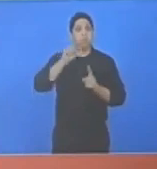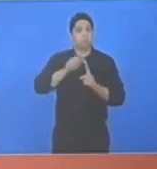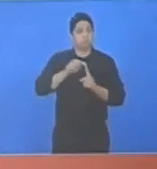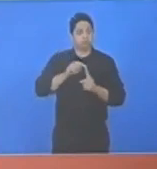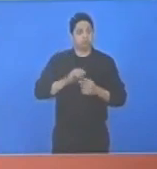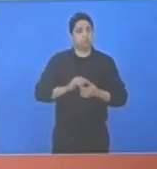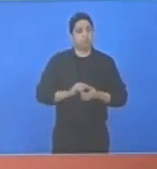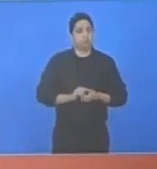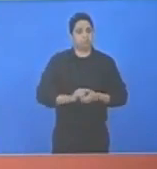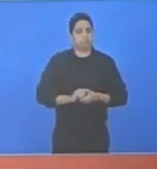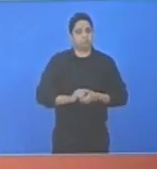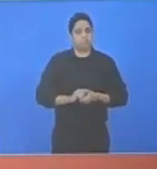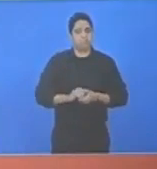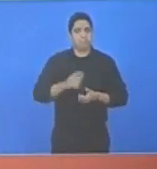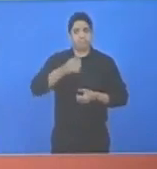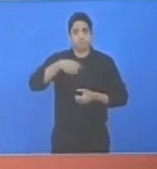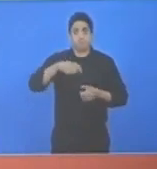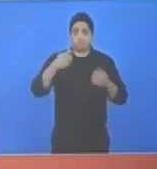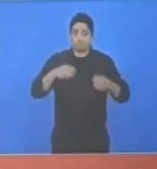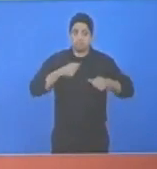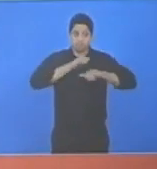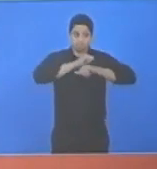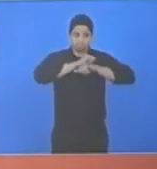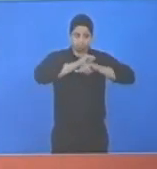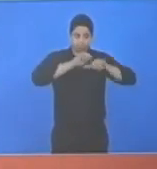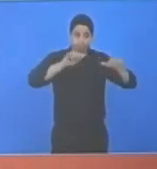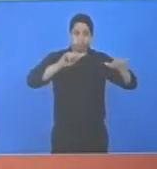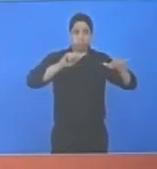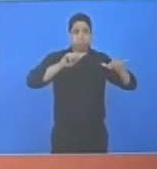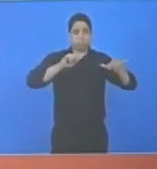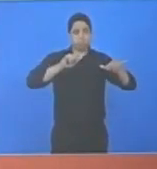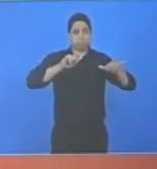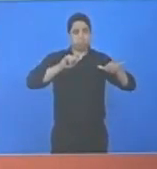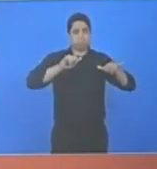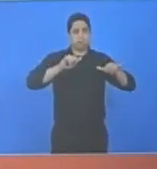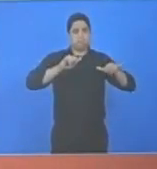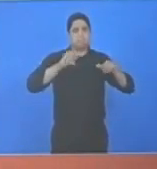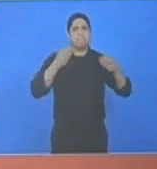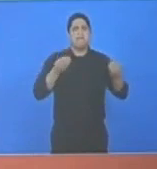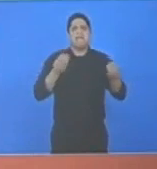have a purpose. There is